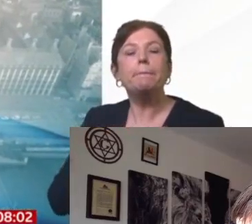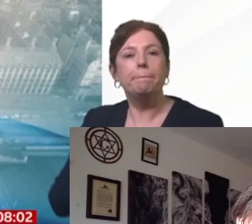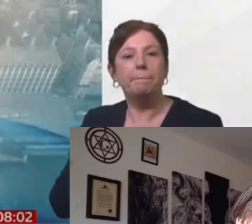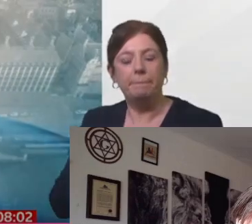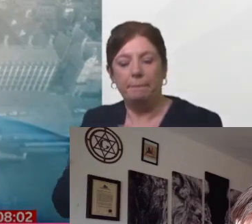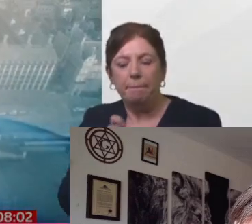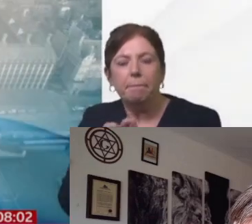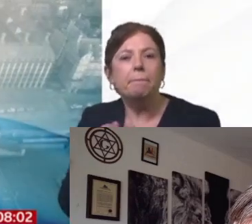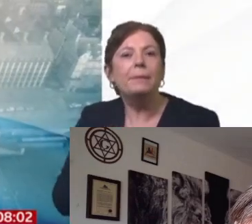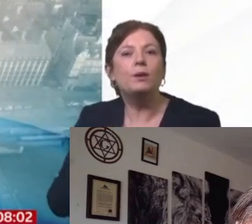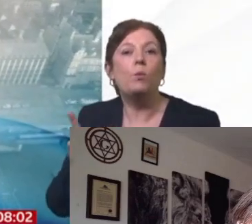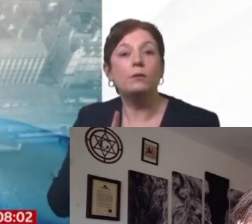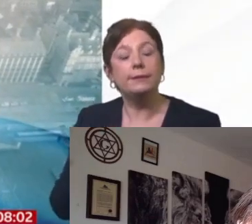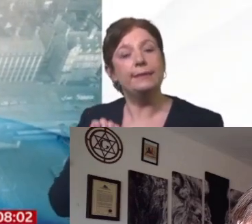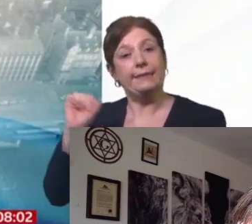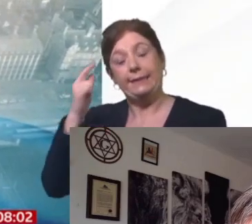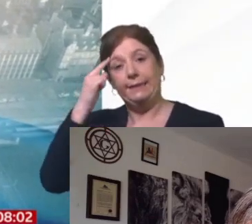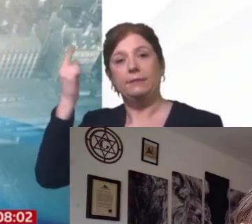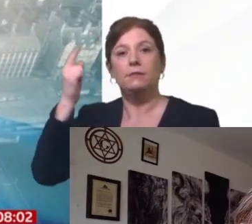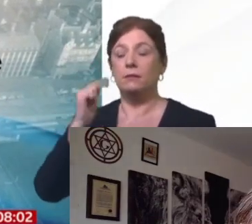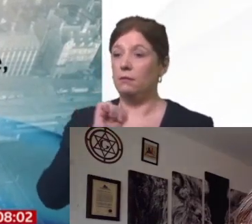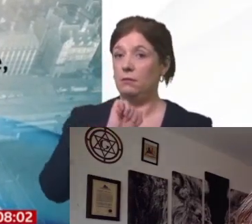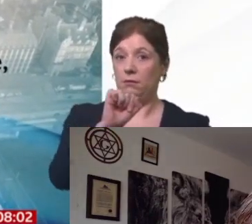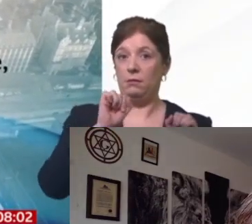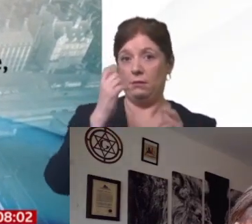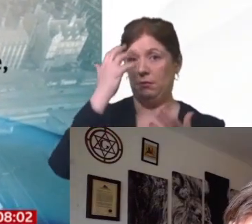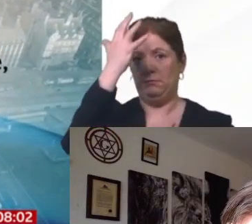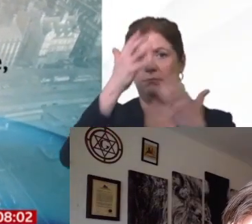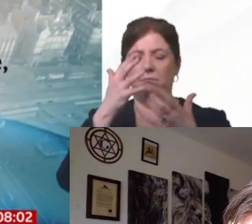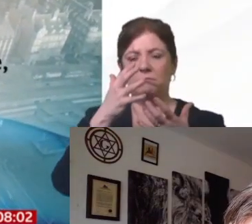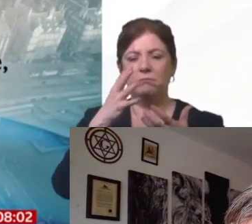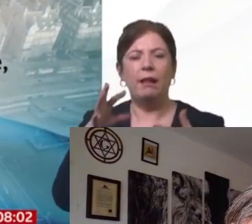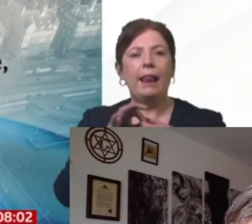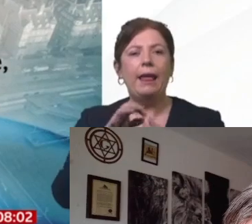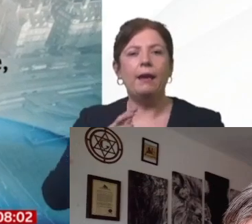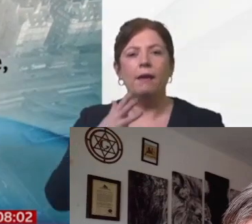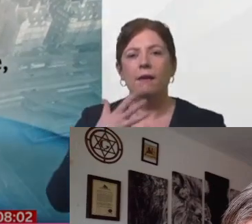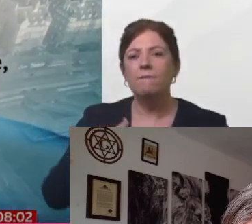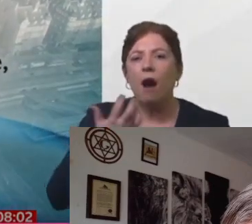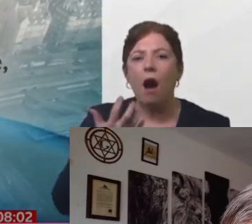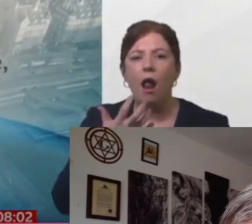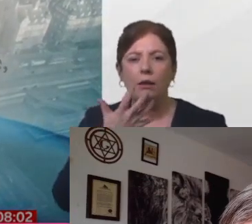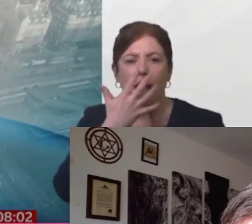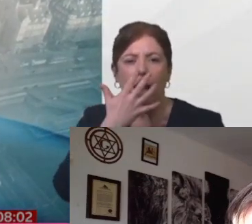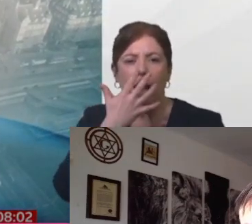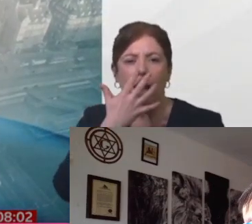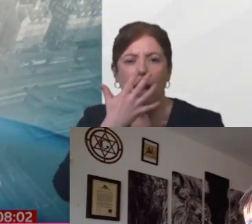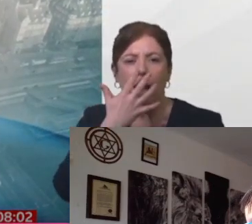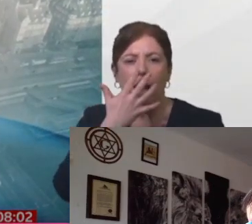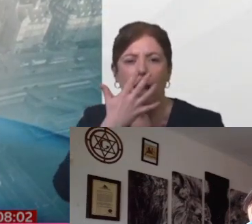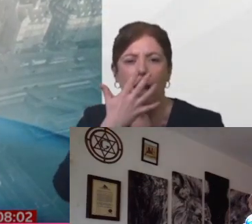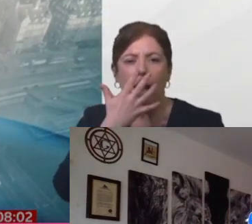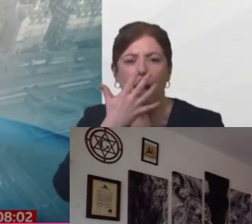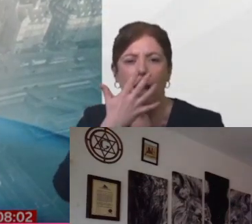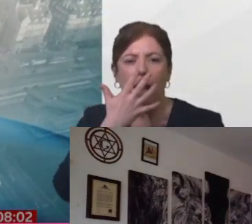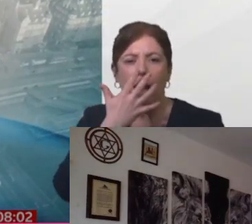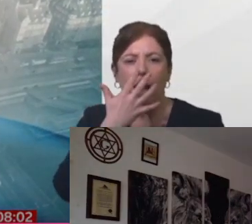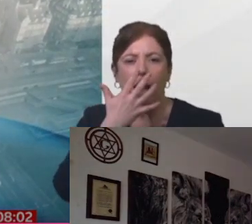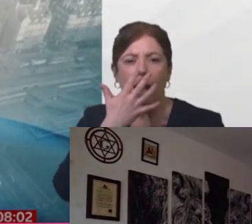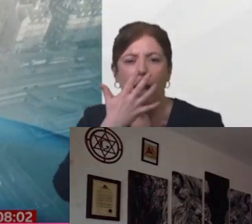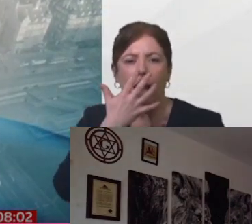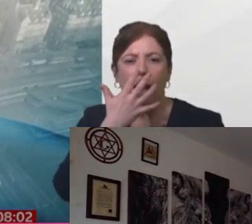the promotion or advancement of an ideology based on violence, hatred or intolerance.